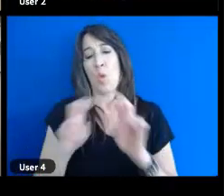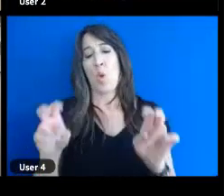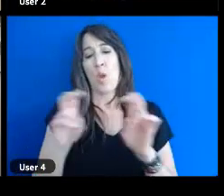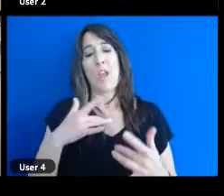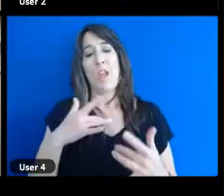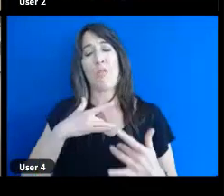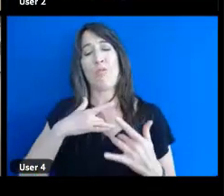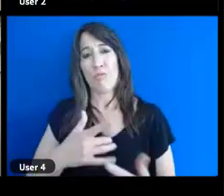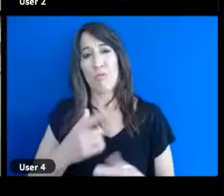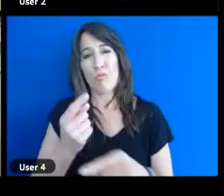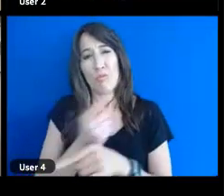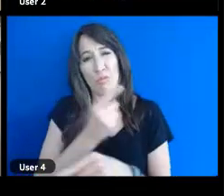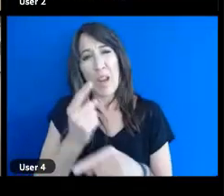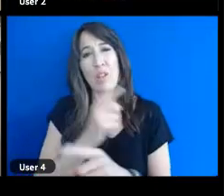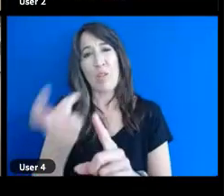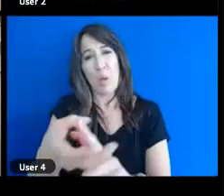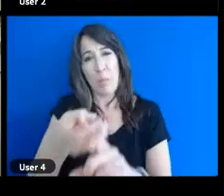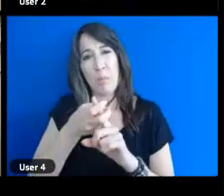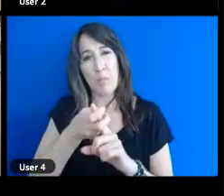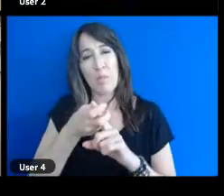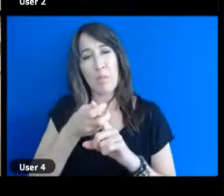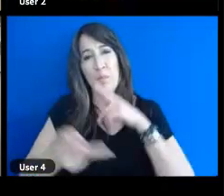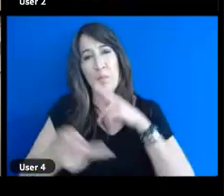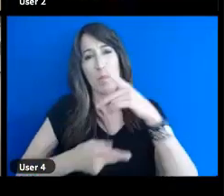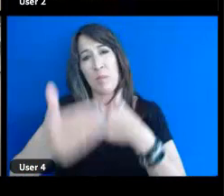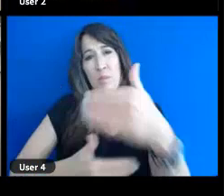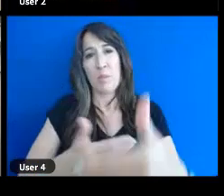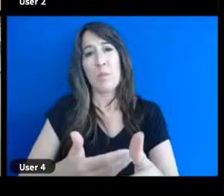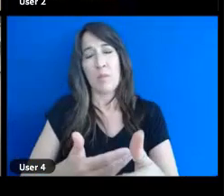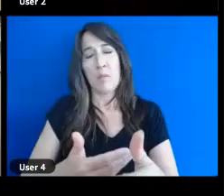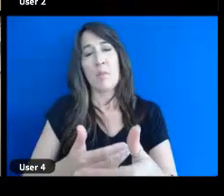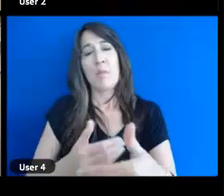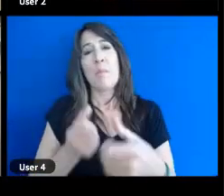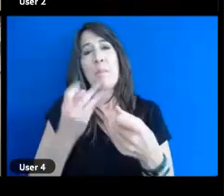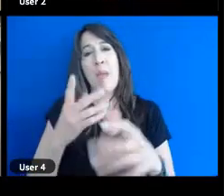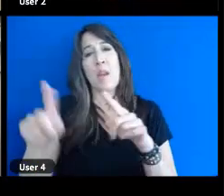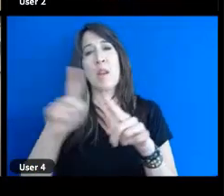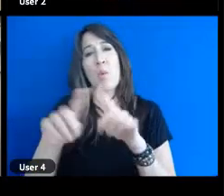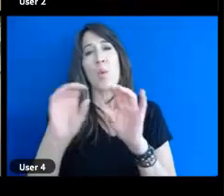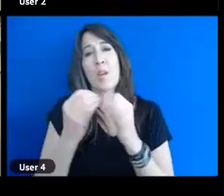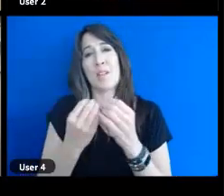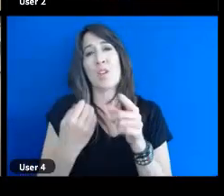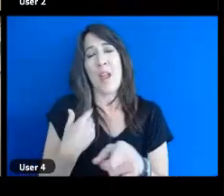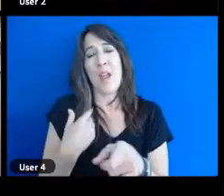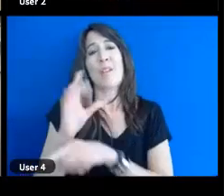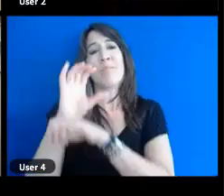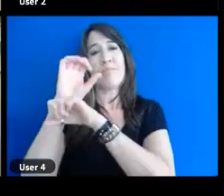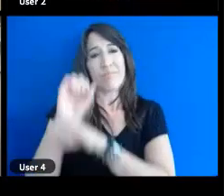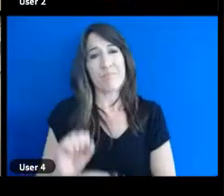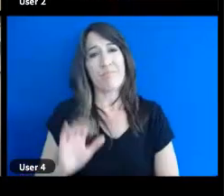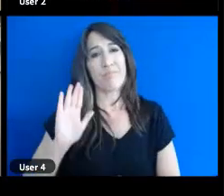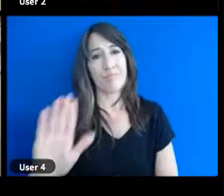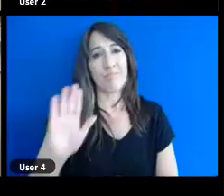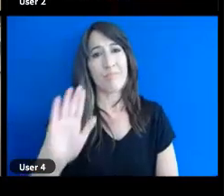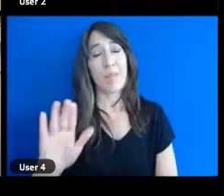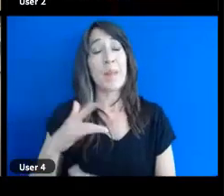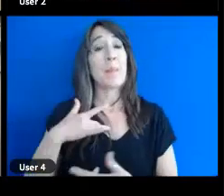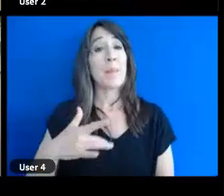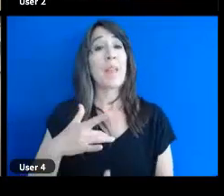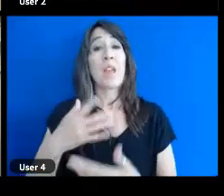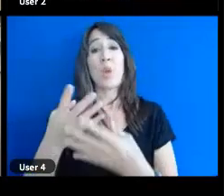Recruitment practices, we look at this as our traditional employment practices. Those recruitment practices that we have in place in many of our